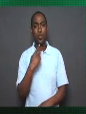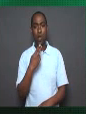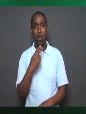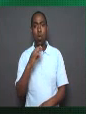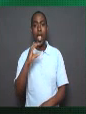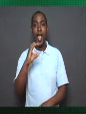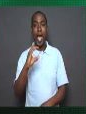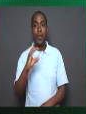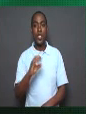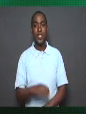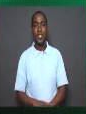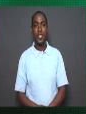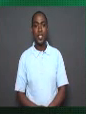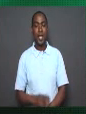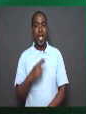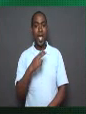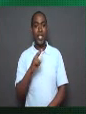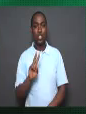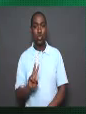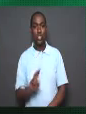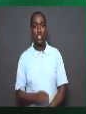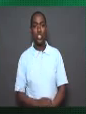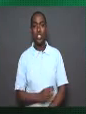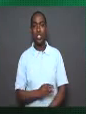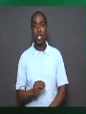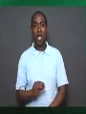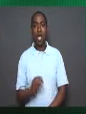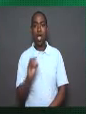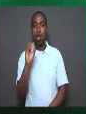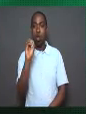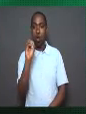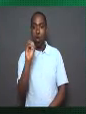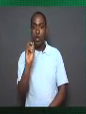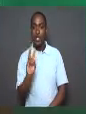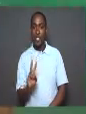carbon, hydrogen, and oxygen.